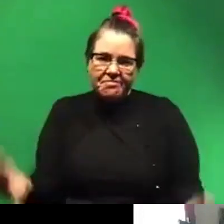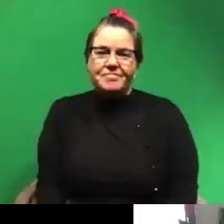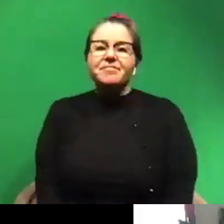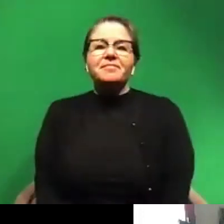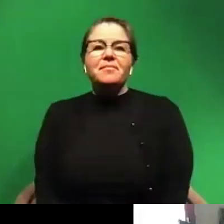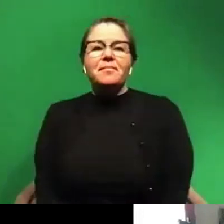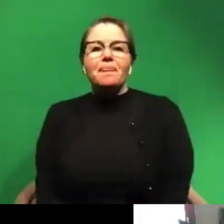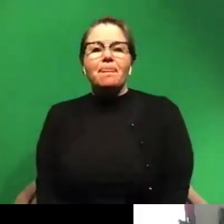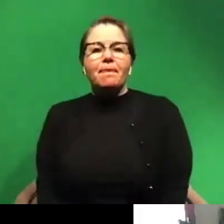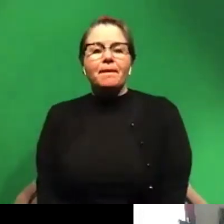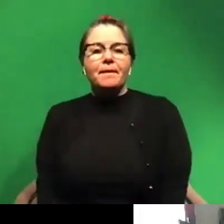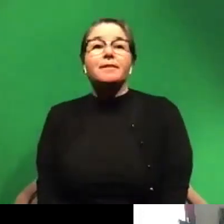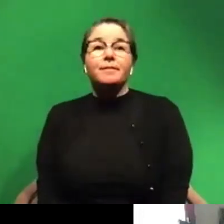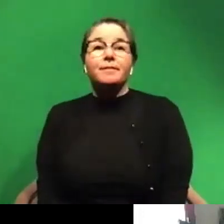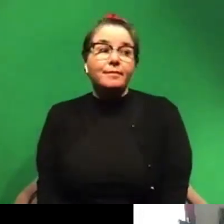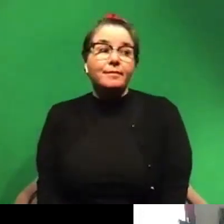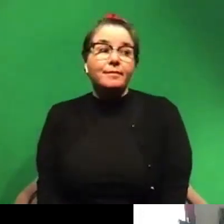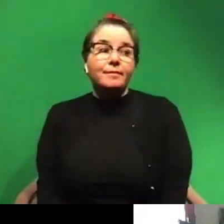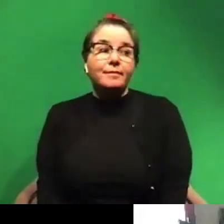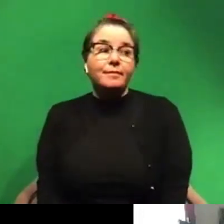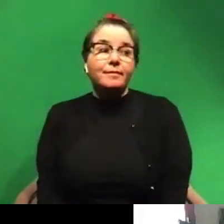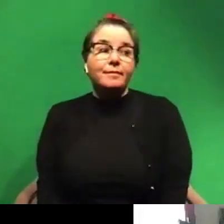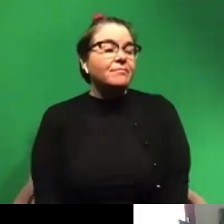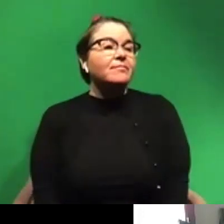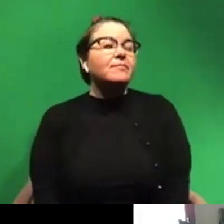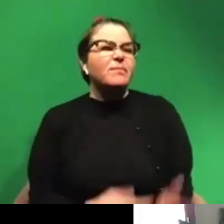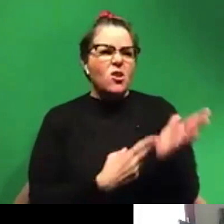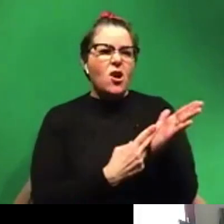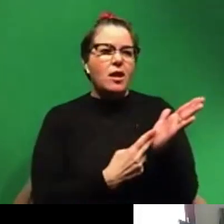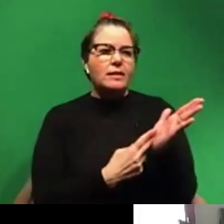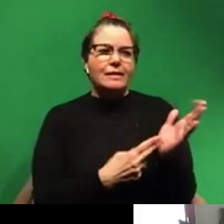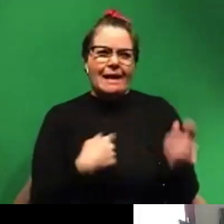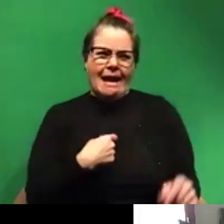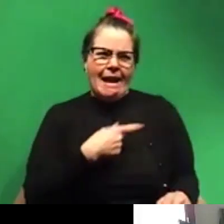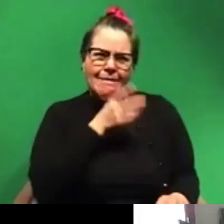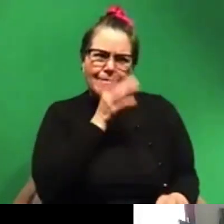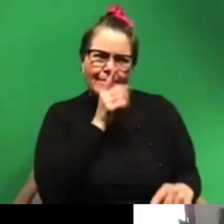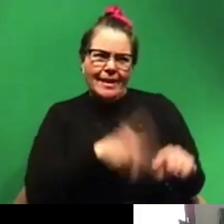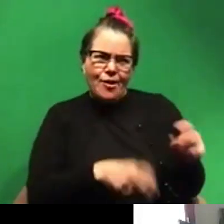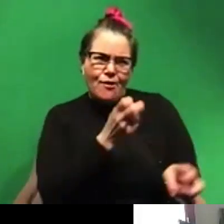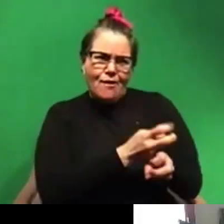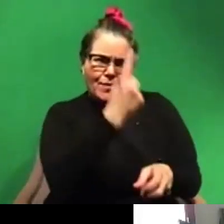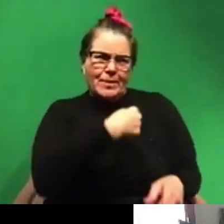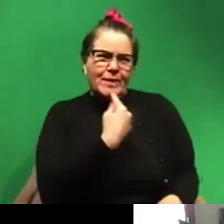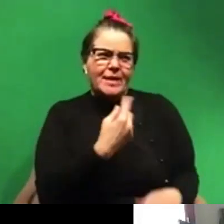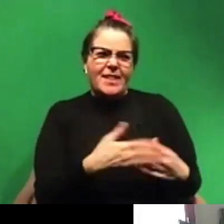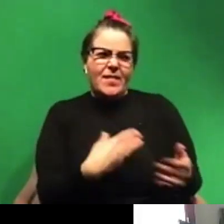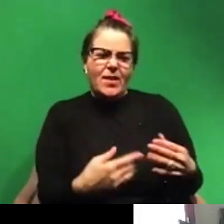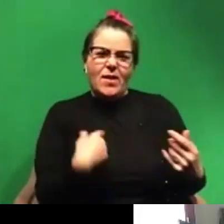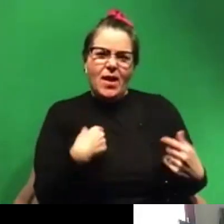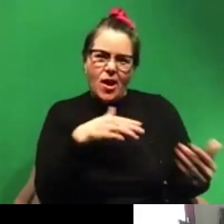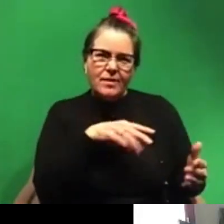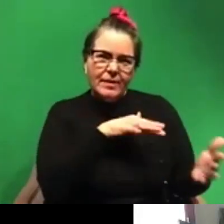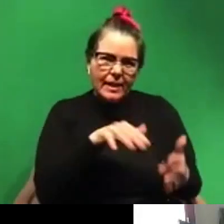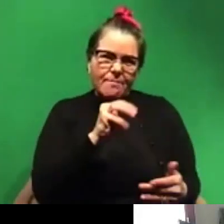Yeah, valid. I can honestly barely say that word. It's really hard for me to say, even though I've also studied microbes for a really long time.